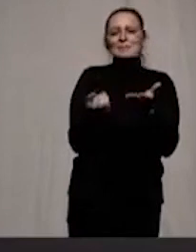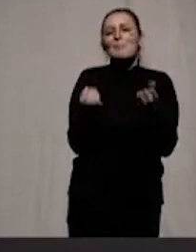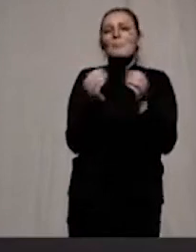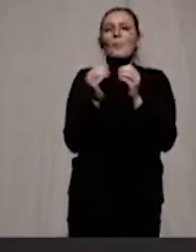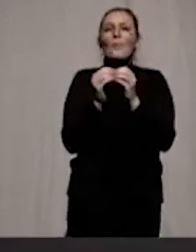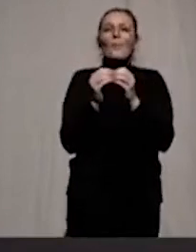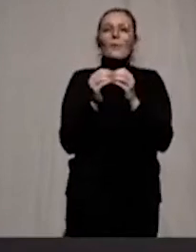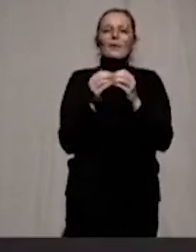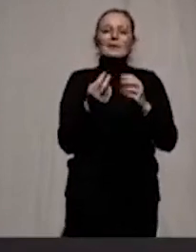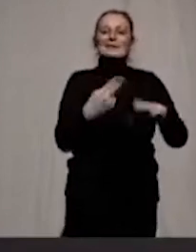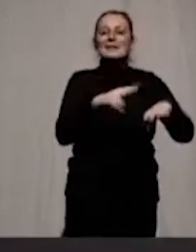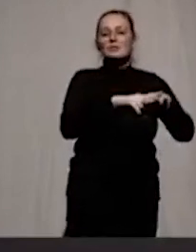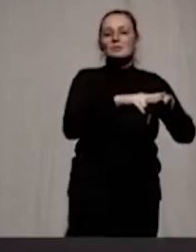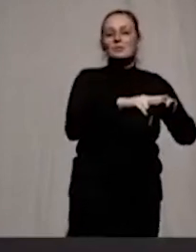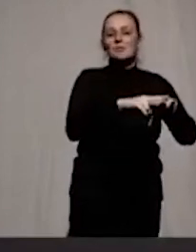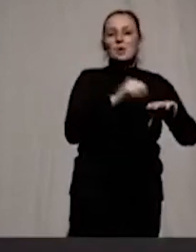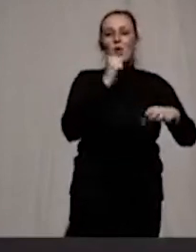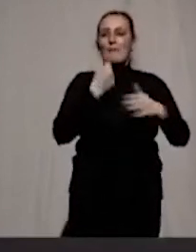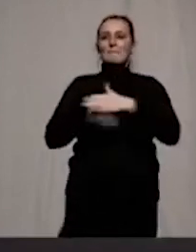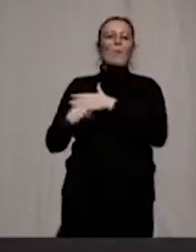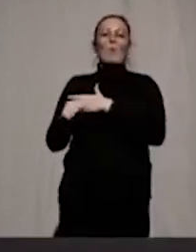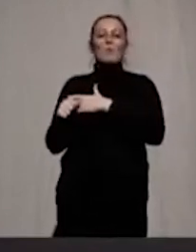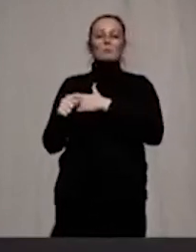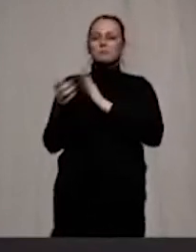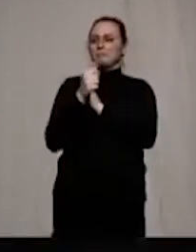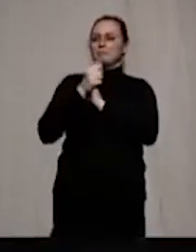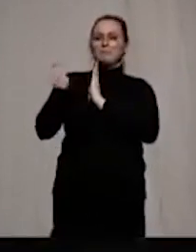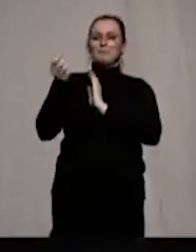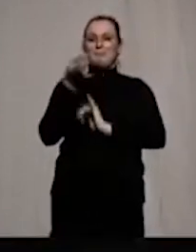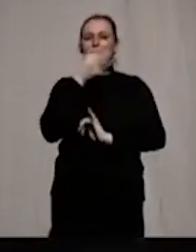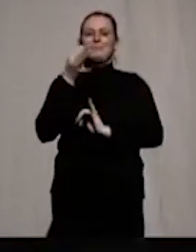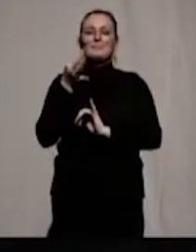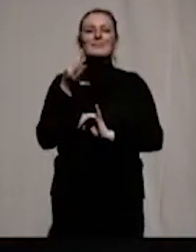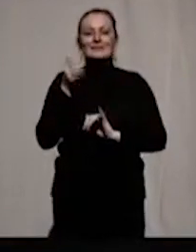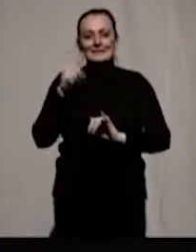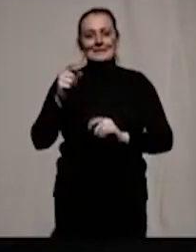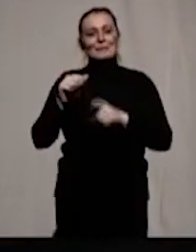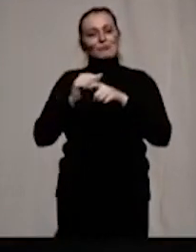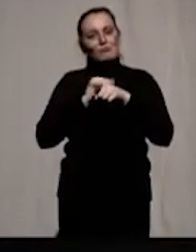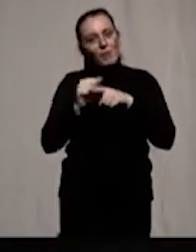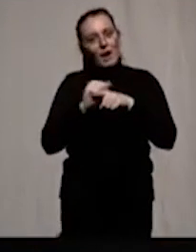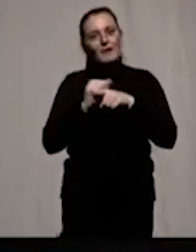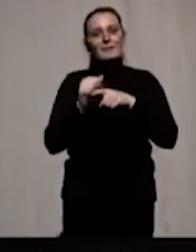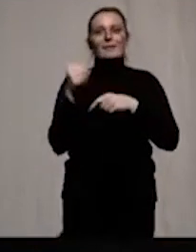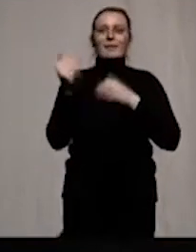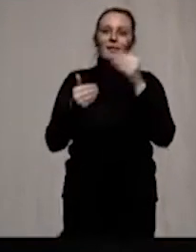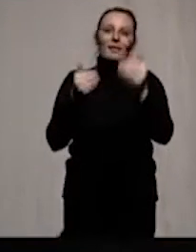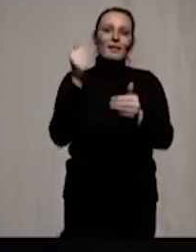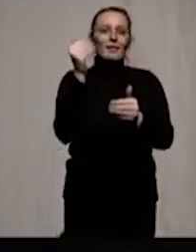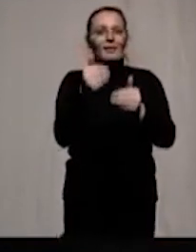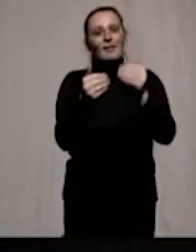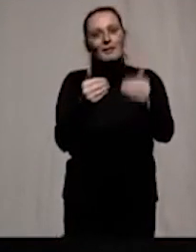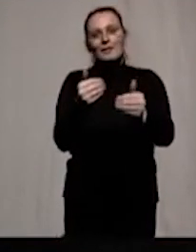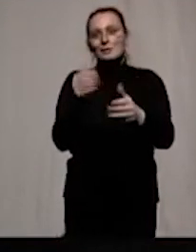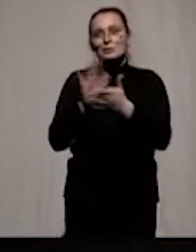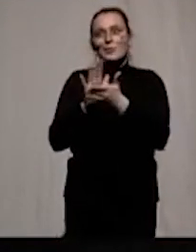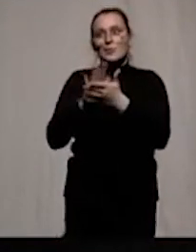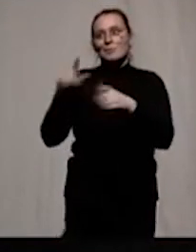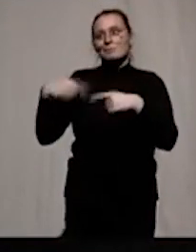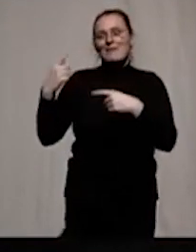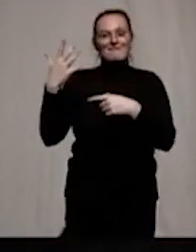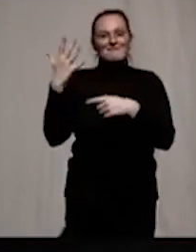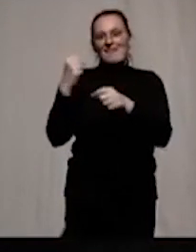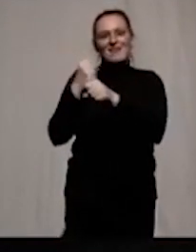It's not something that I was born good at. It's not something that anybody is born good at. We literally spent at least 5 years in school writing, all the way up to like